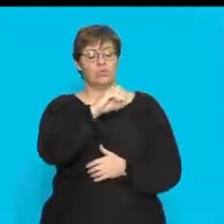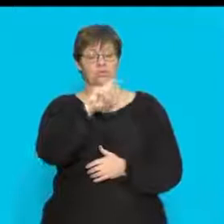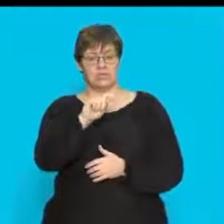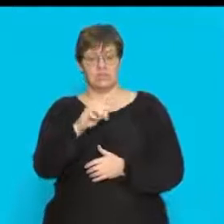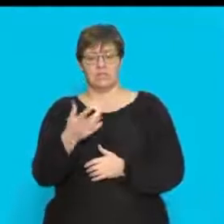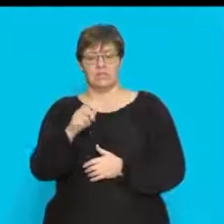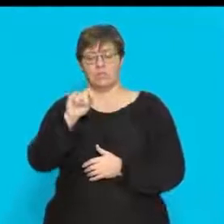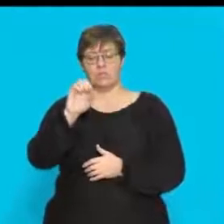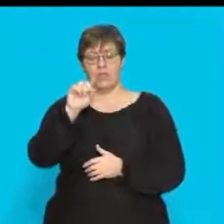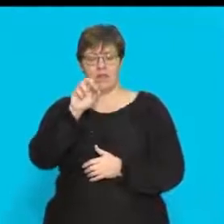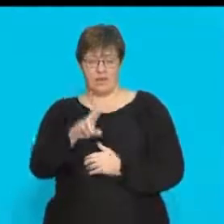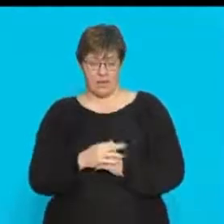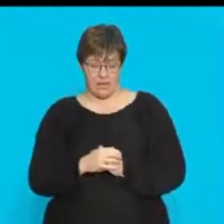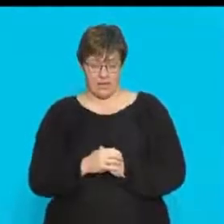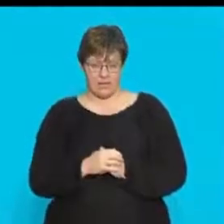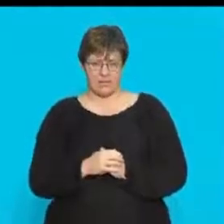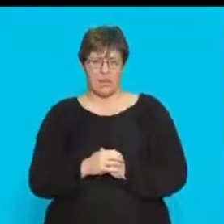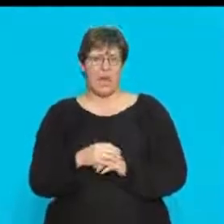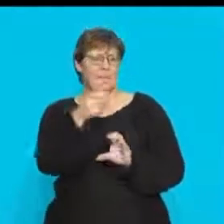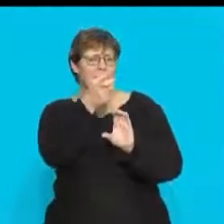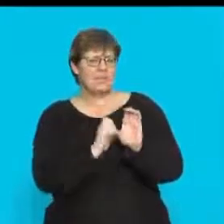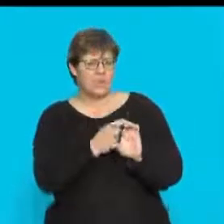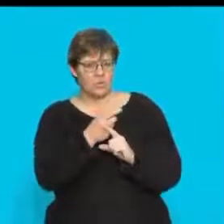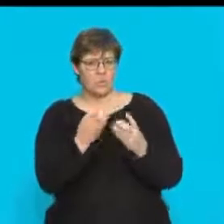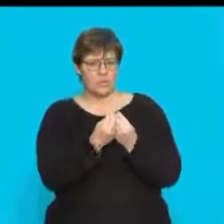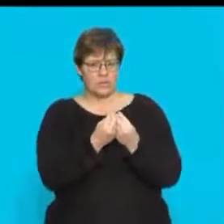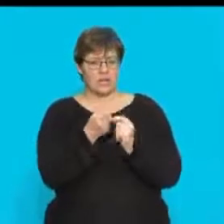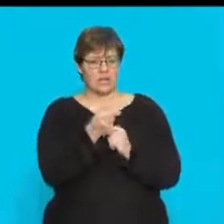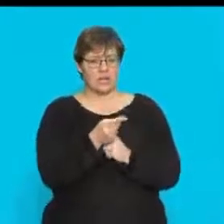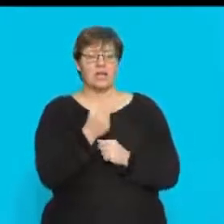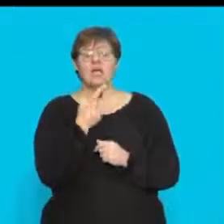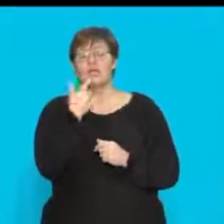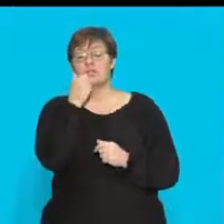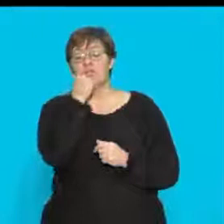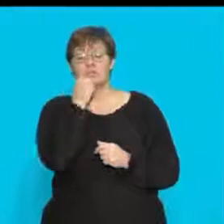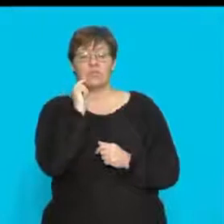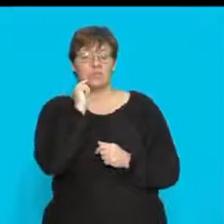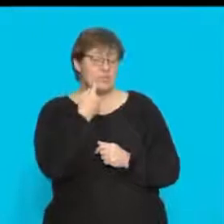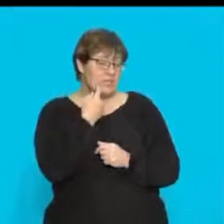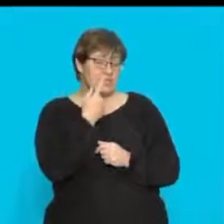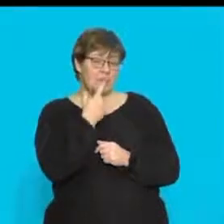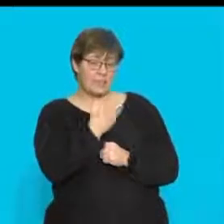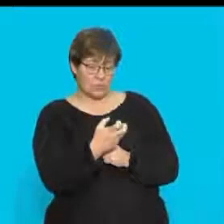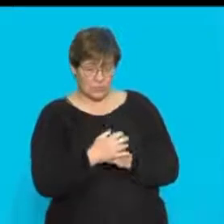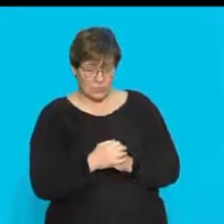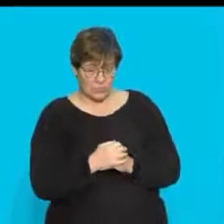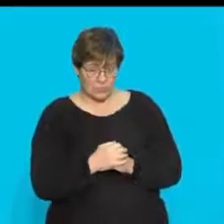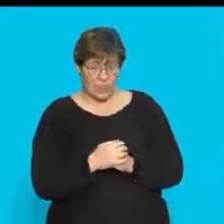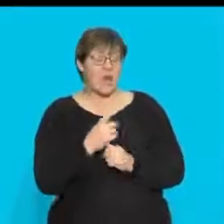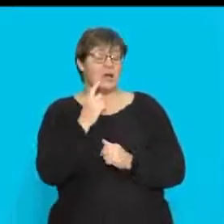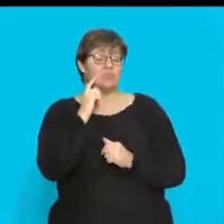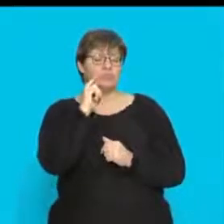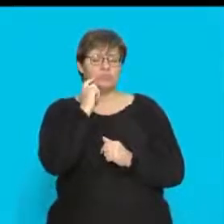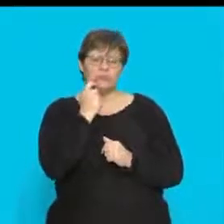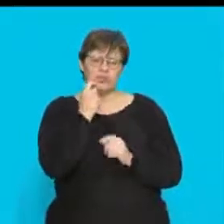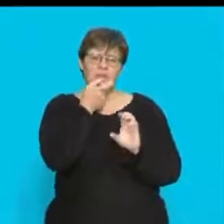tubers. Okay, now whereas potatoes with stems, sweet potatoes,